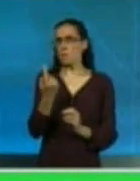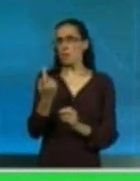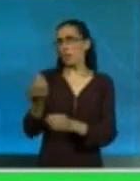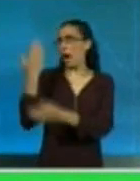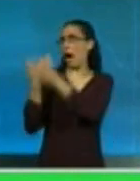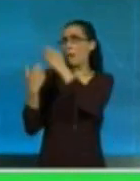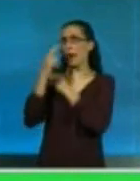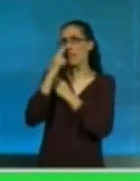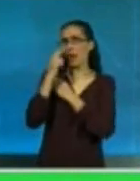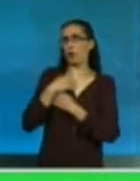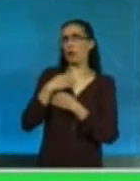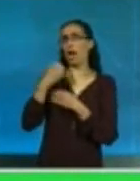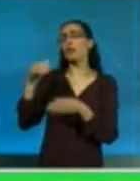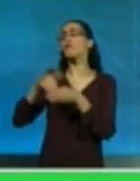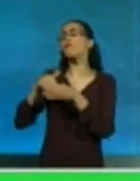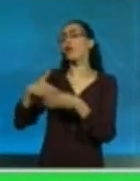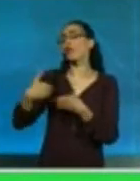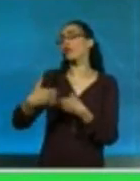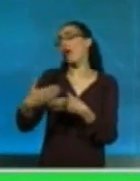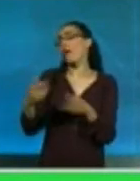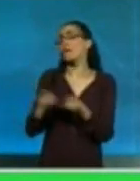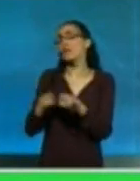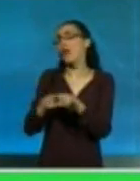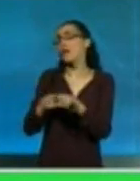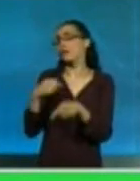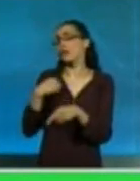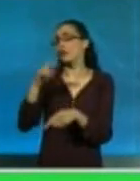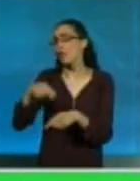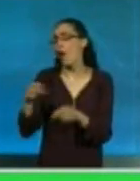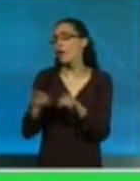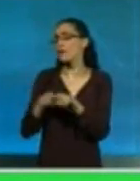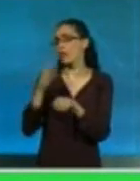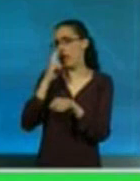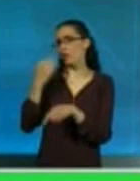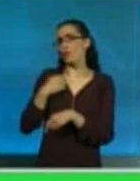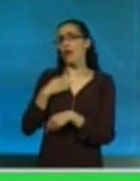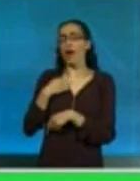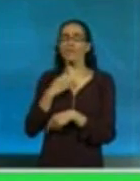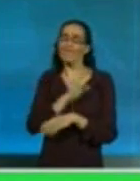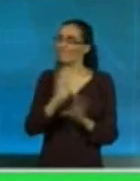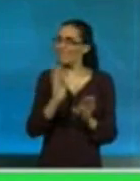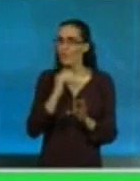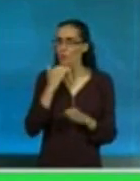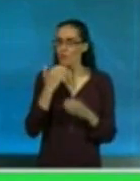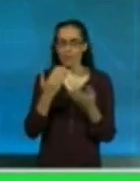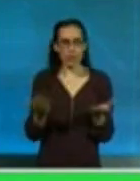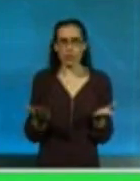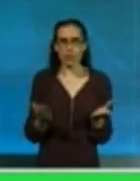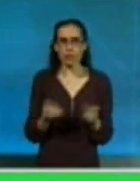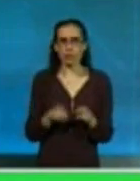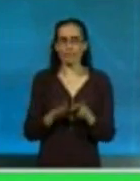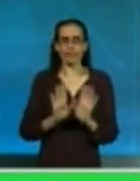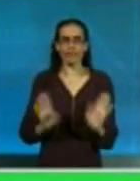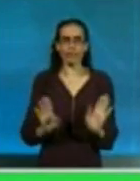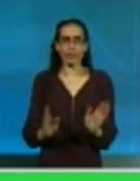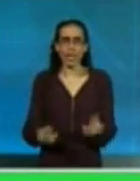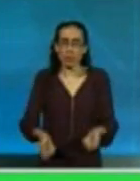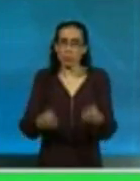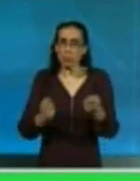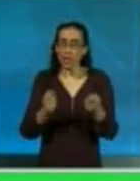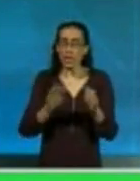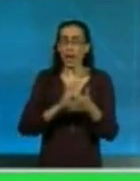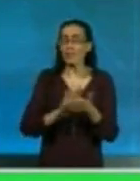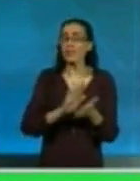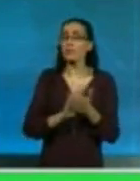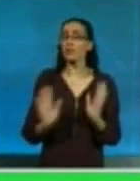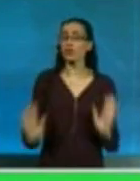nannu. Di mhux kustjoni ta' aħmar u blu, di hija kustjoni ta' Marsa, jew mhux Marsa x'ħan iġu estinti u mhux ħadd